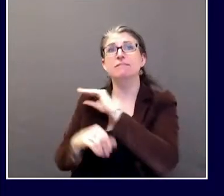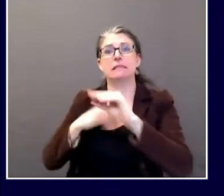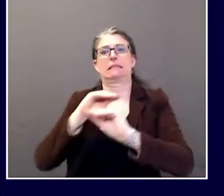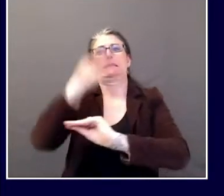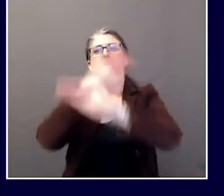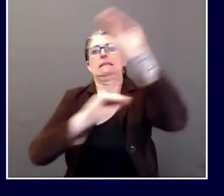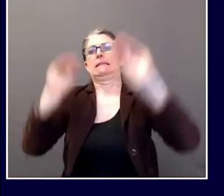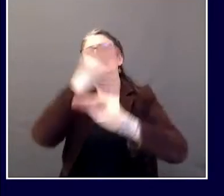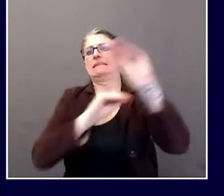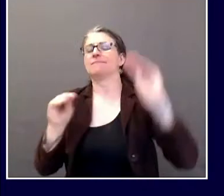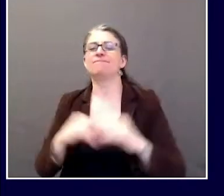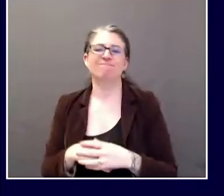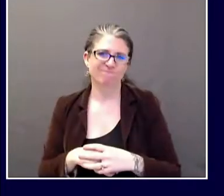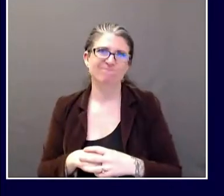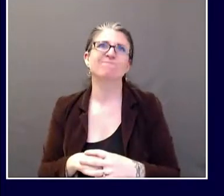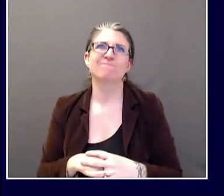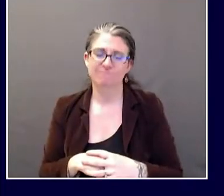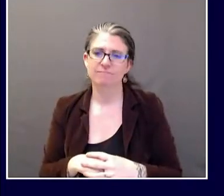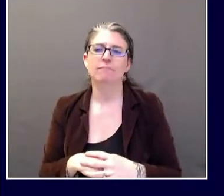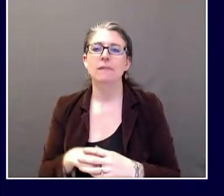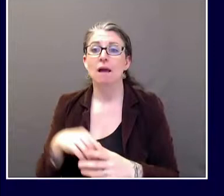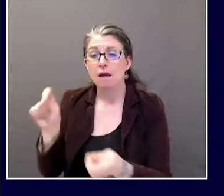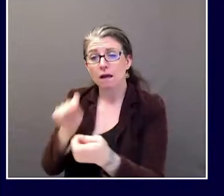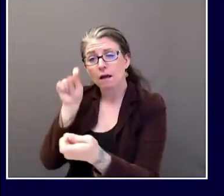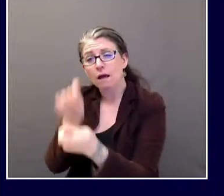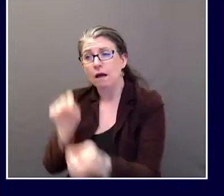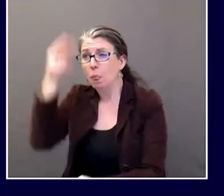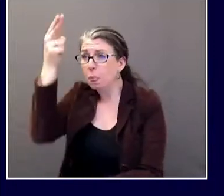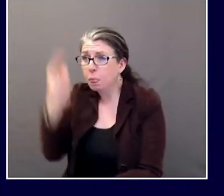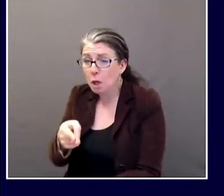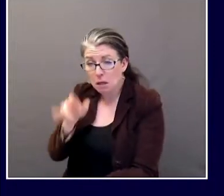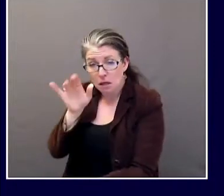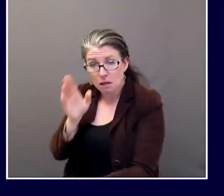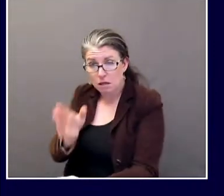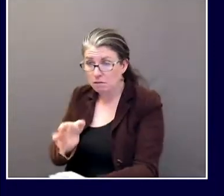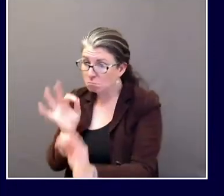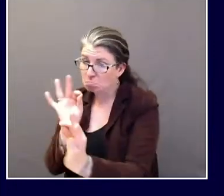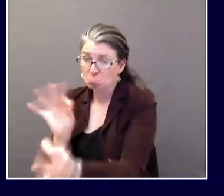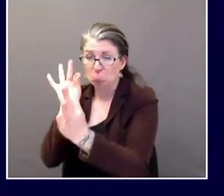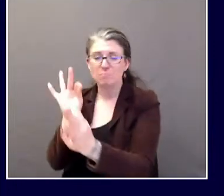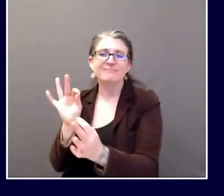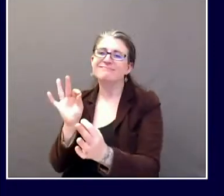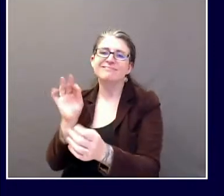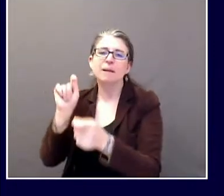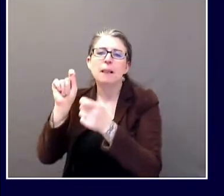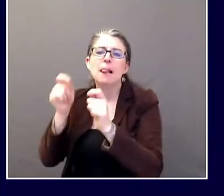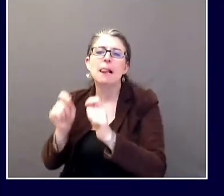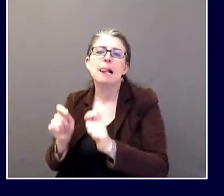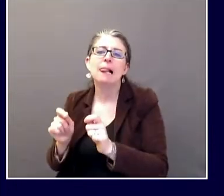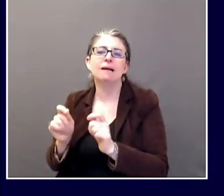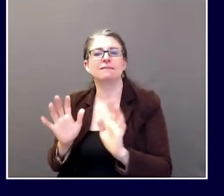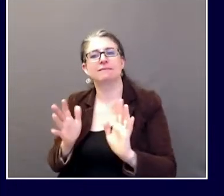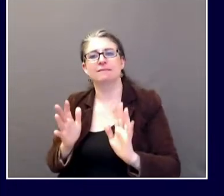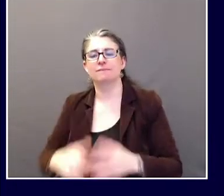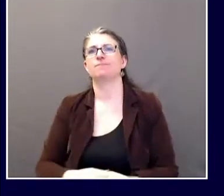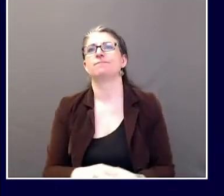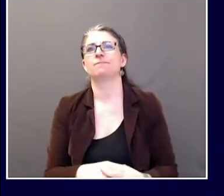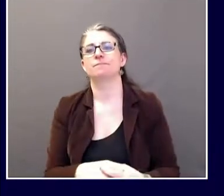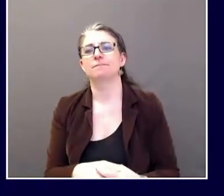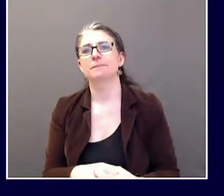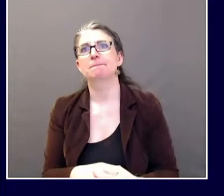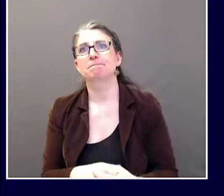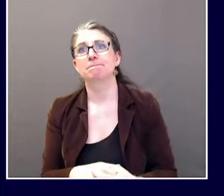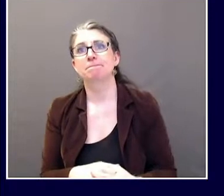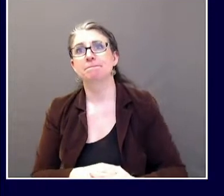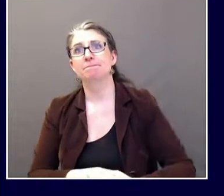allocation. We're always adjusting it. And you mentioned moving doses around. Do the lists that you guys post online get updated